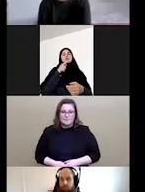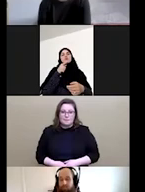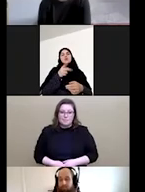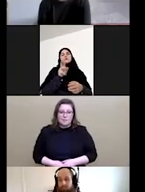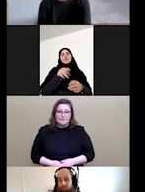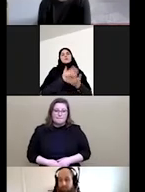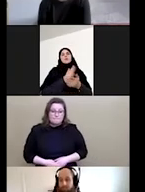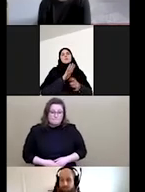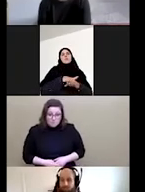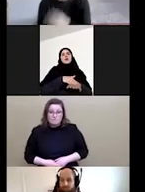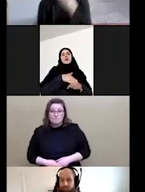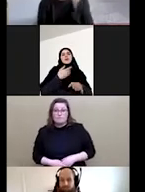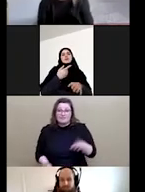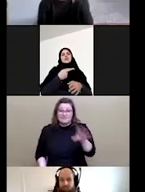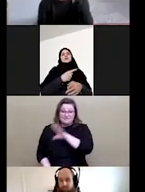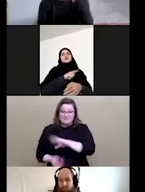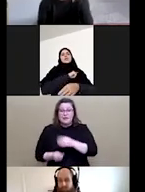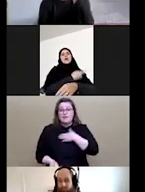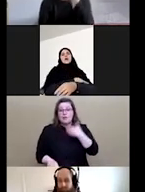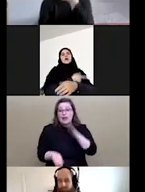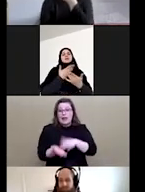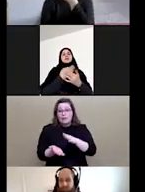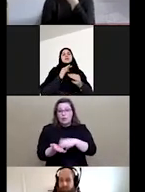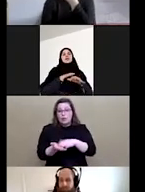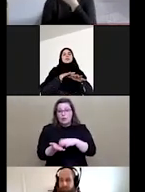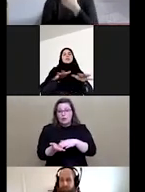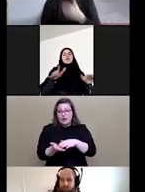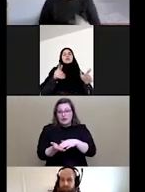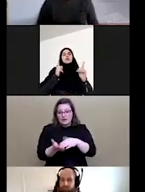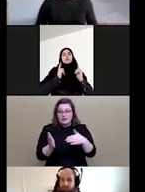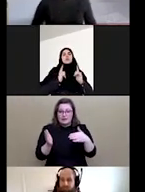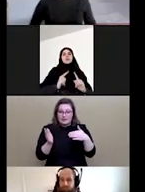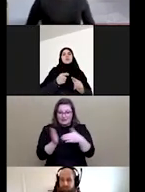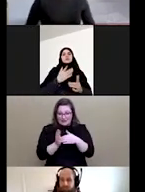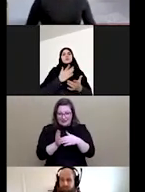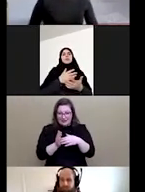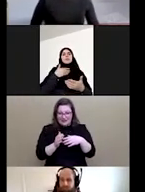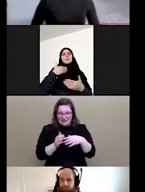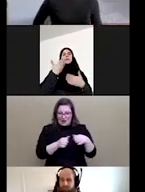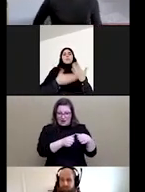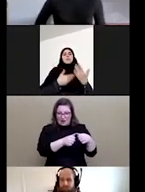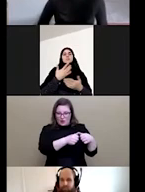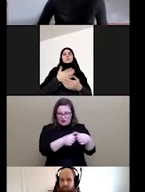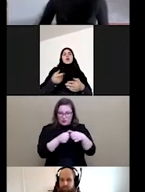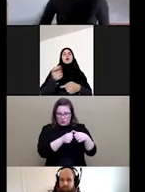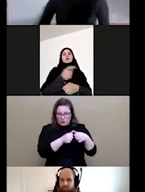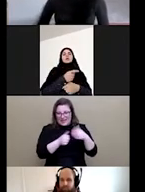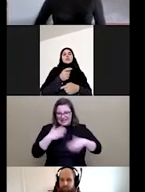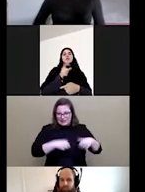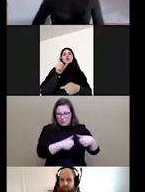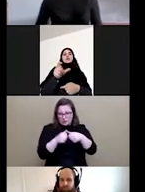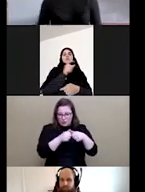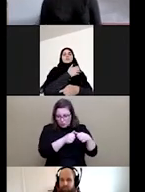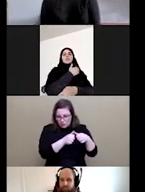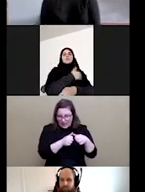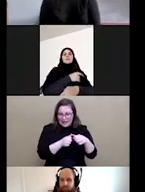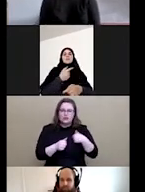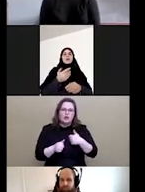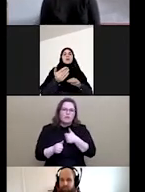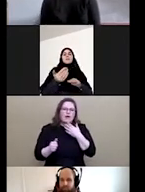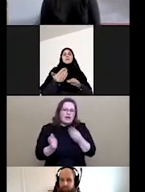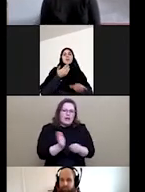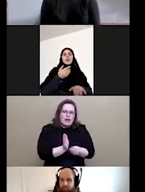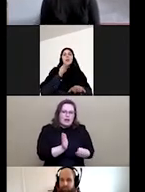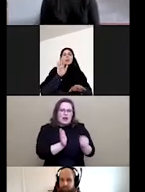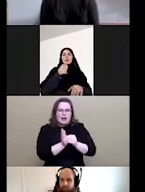These were the recommendations for persons, organizations of persons with disabilities. But before I end, I would just like to add, keep up the